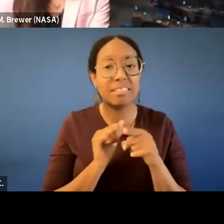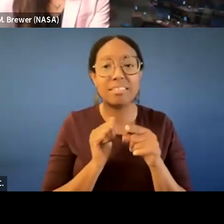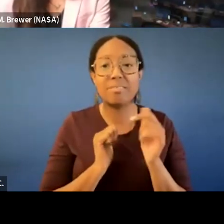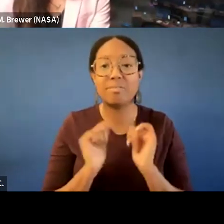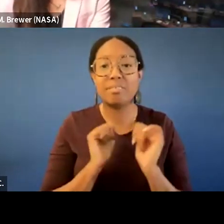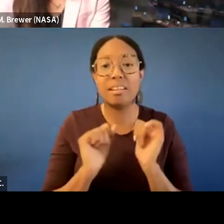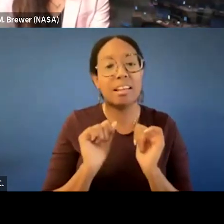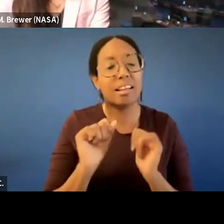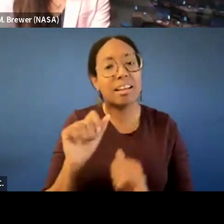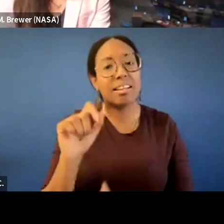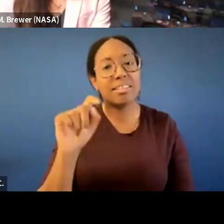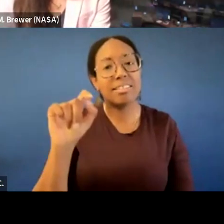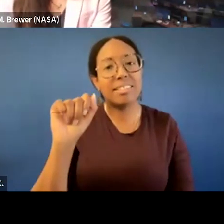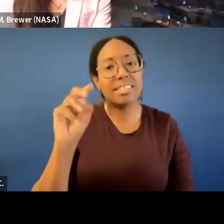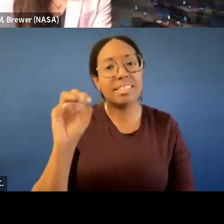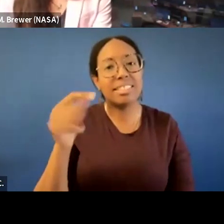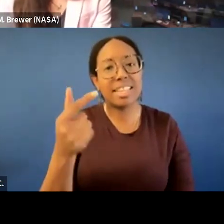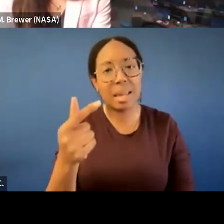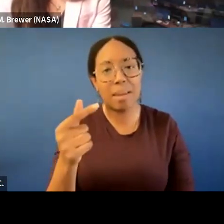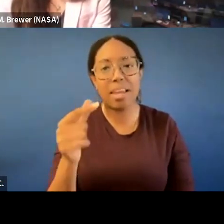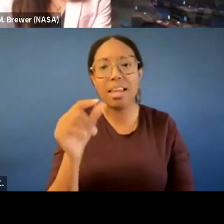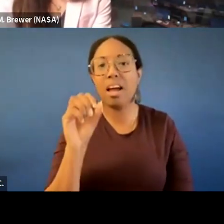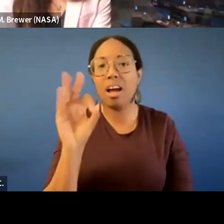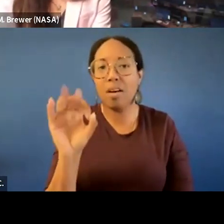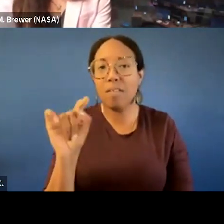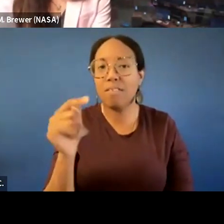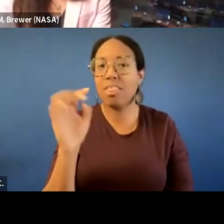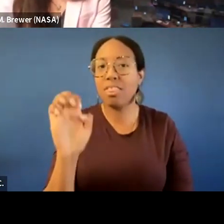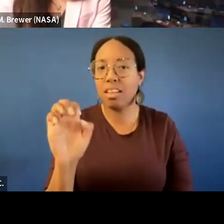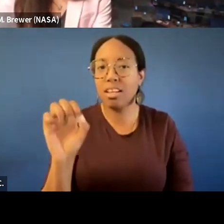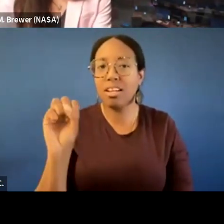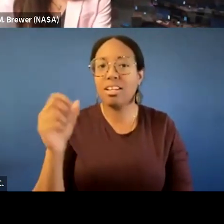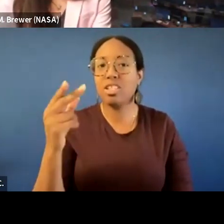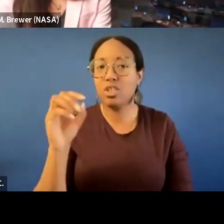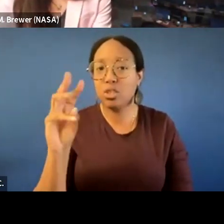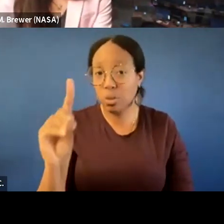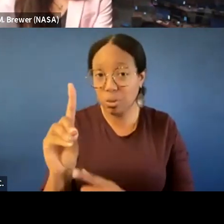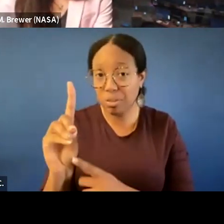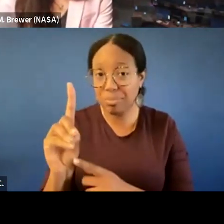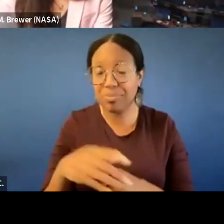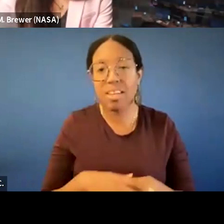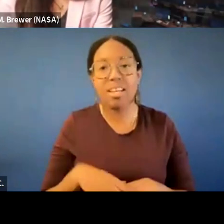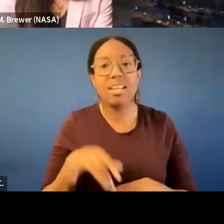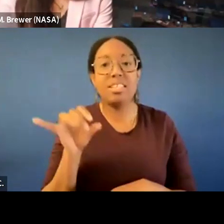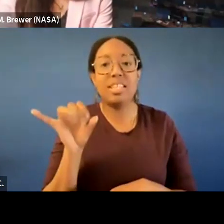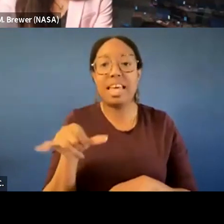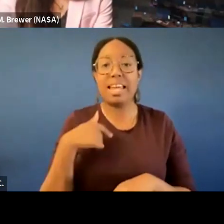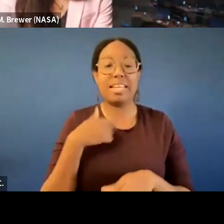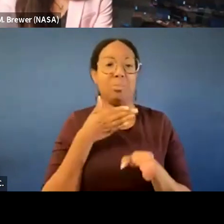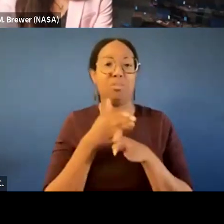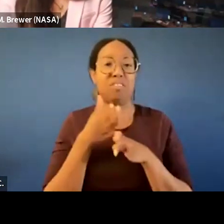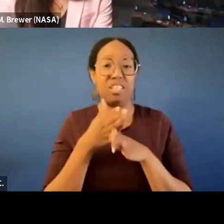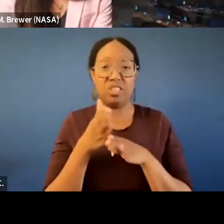Shrew. And so for me, one of the most exciting things about what we get to do as professional theater artists